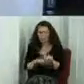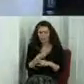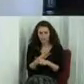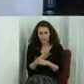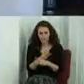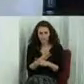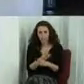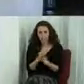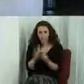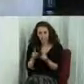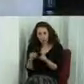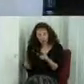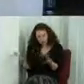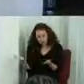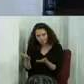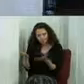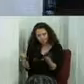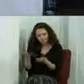the leather bar,